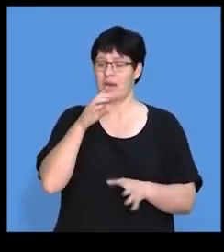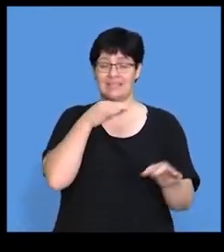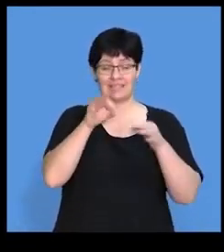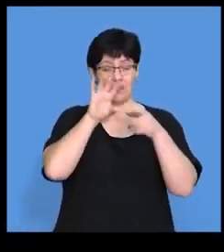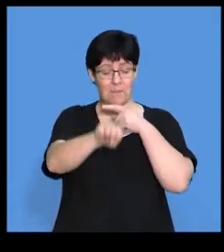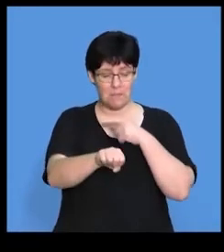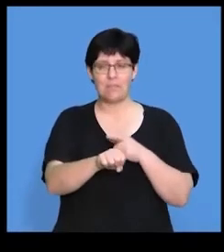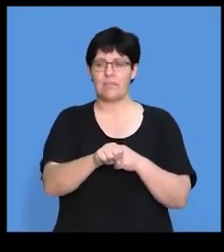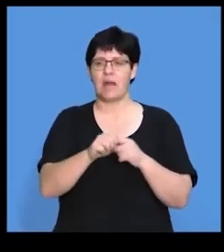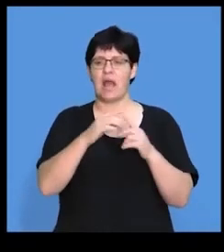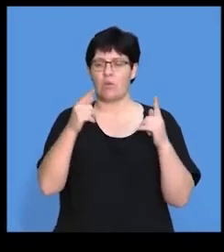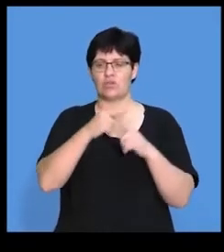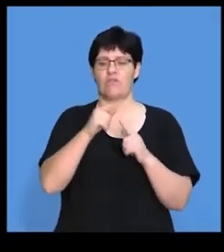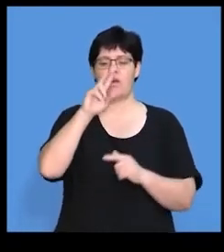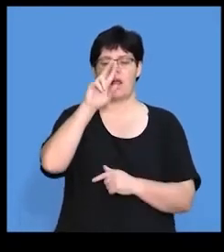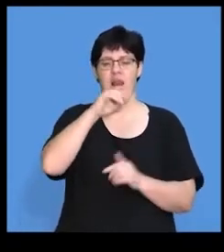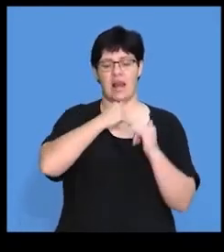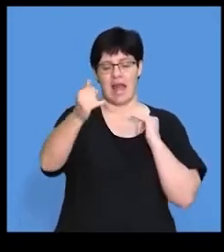the equation of line TA.